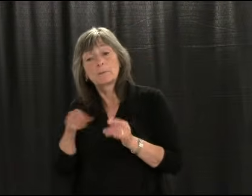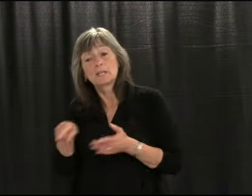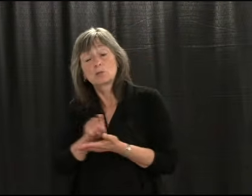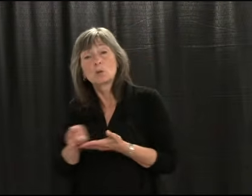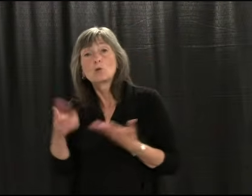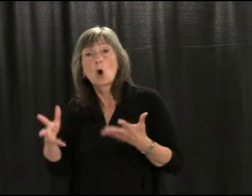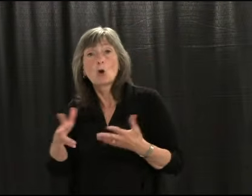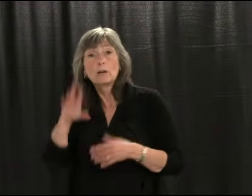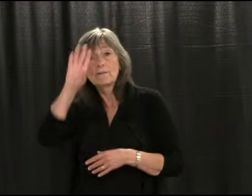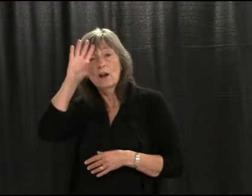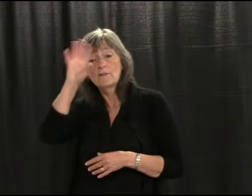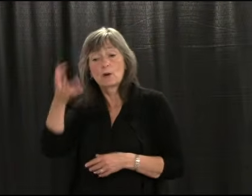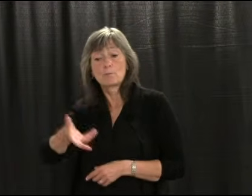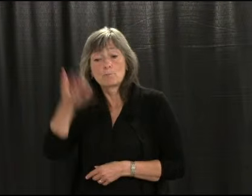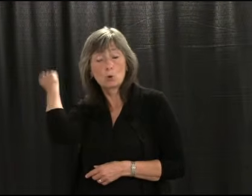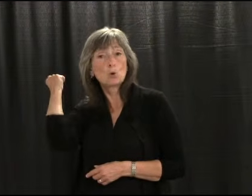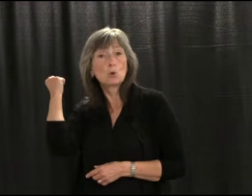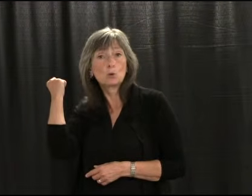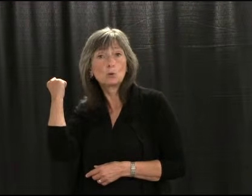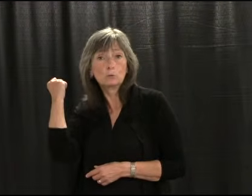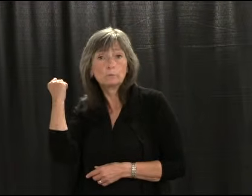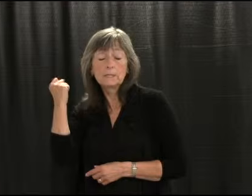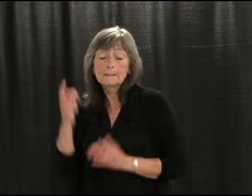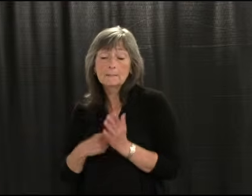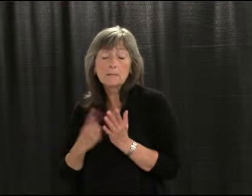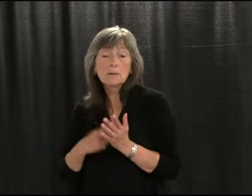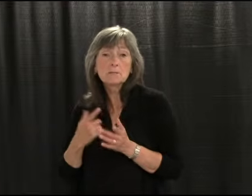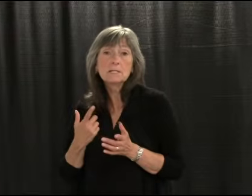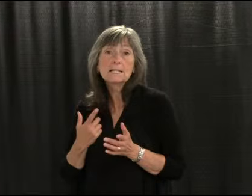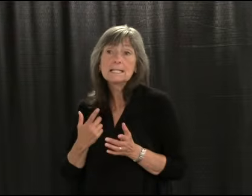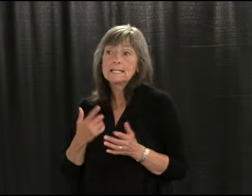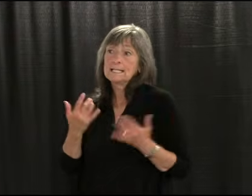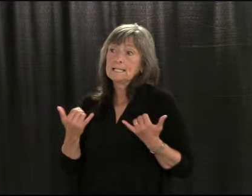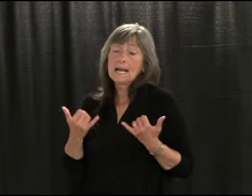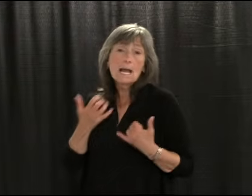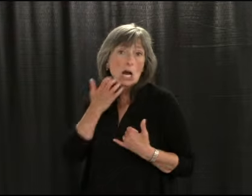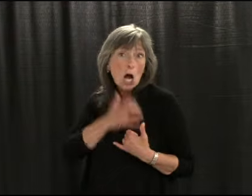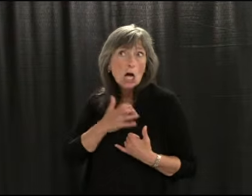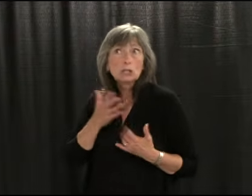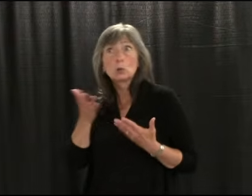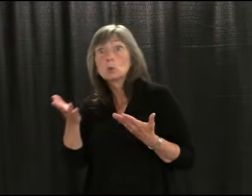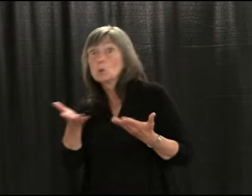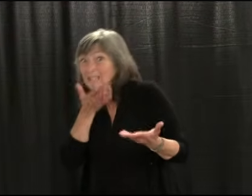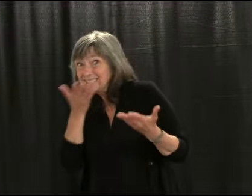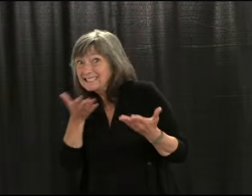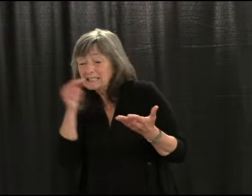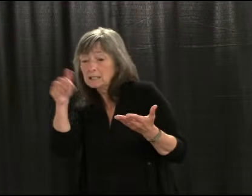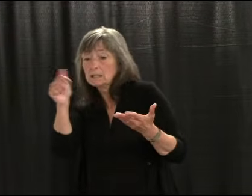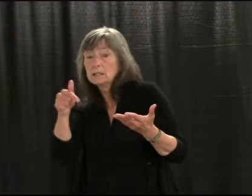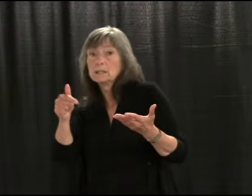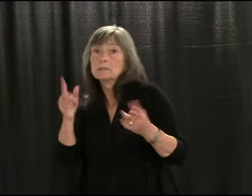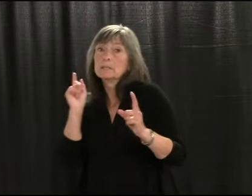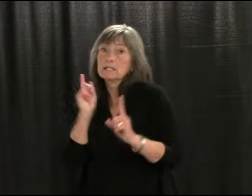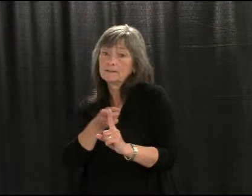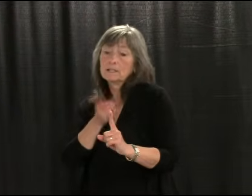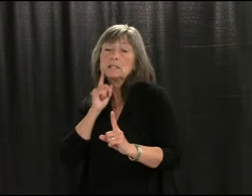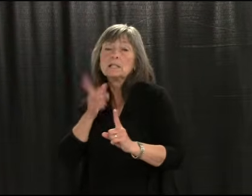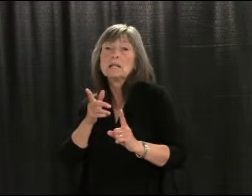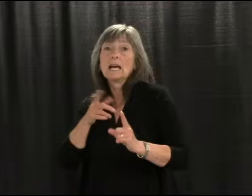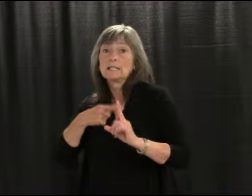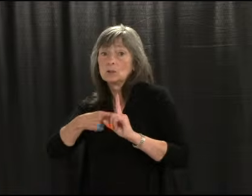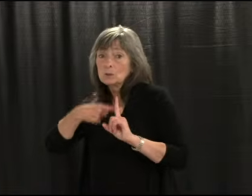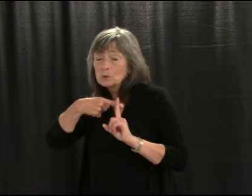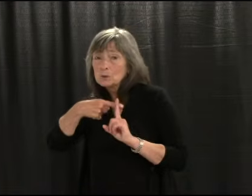week. Today figures to be a more challenging day from a suppression perspective based on wind speed in particular and